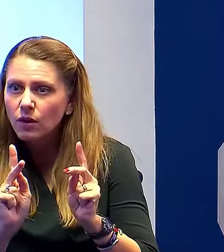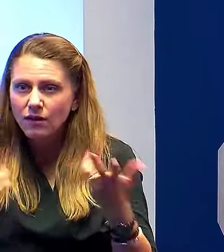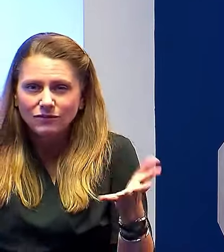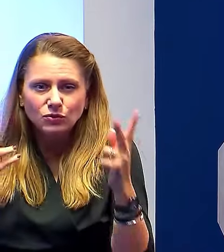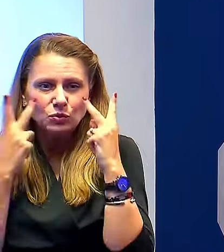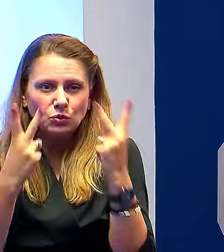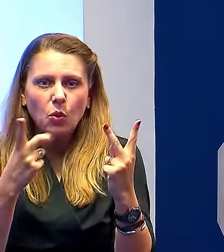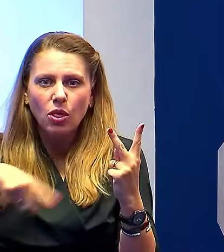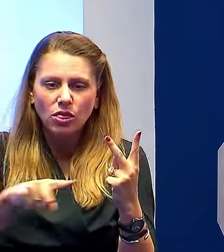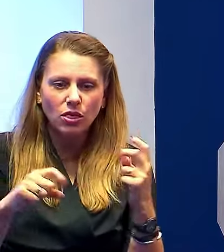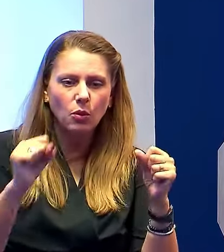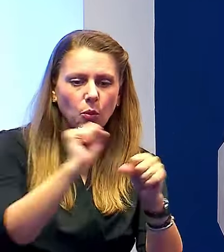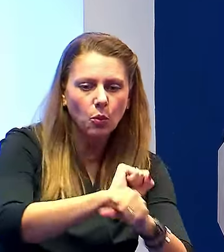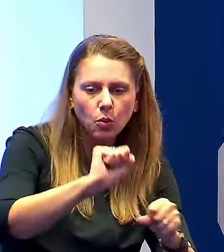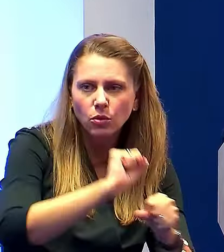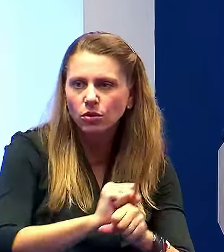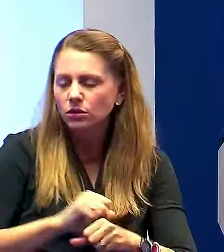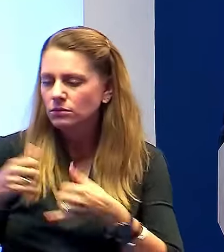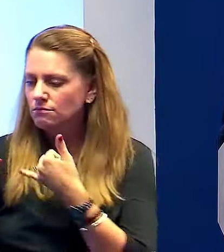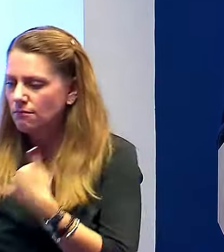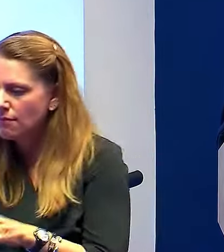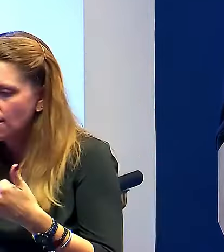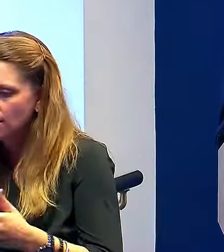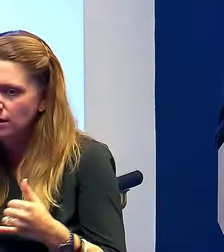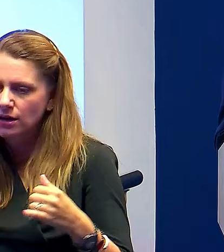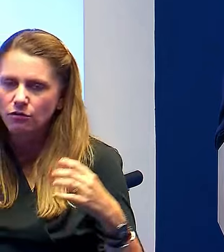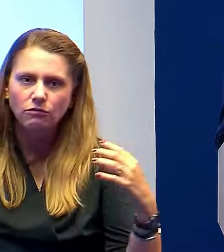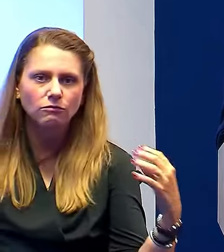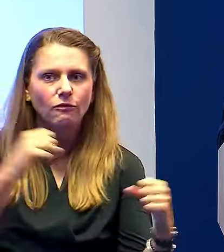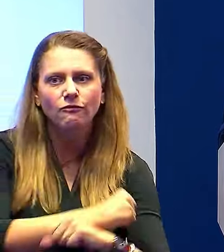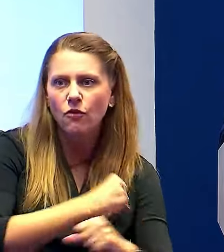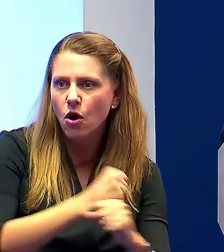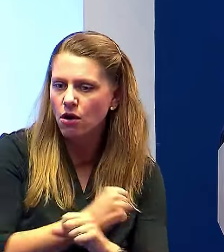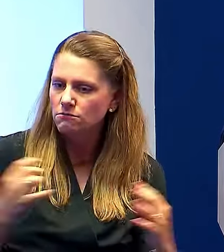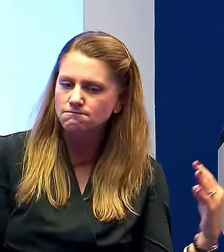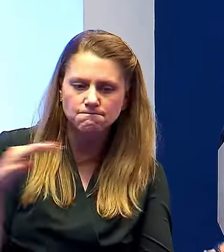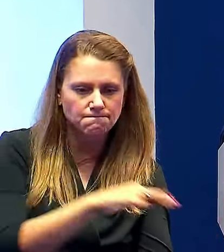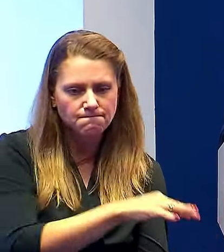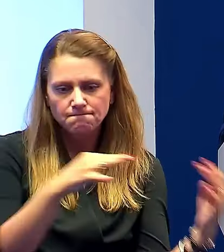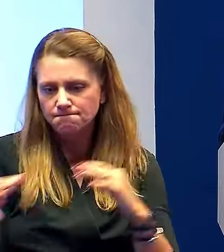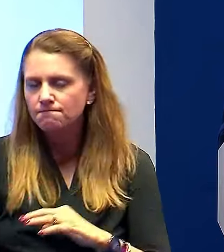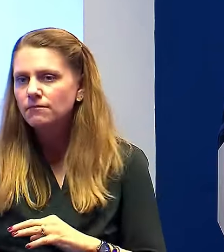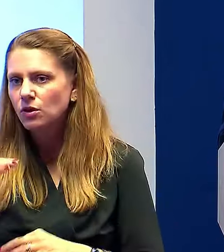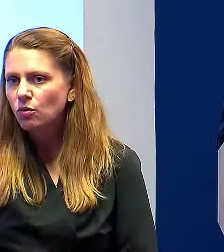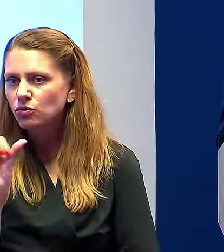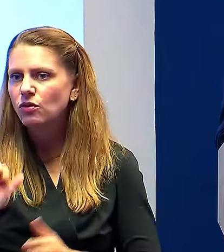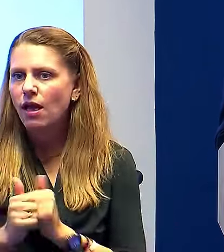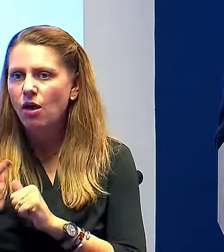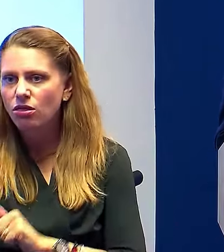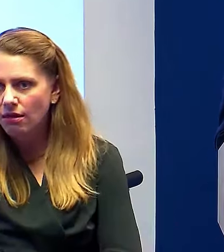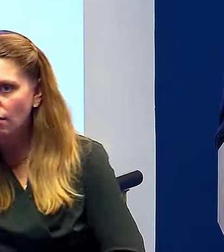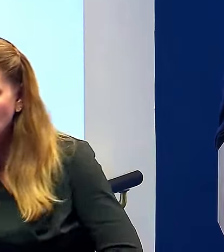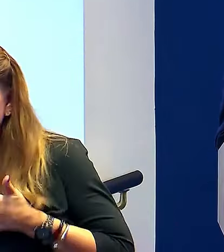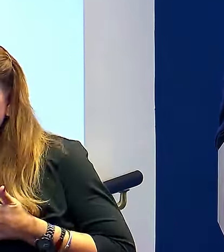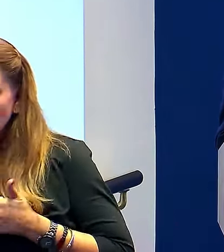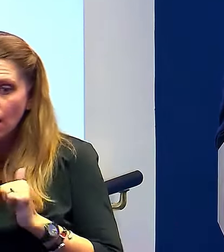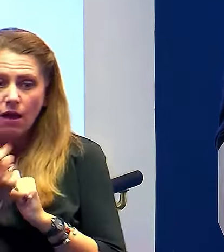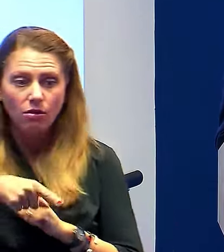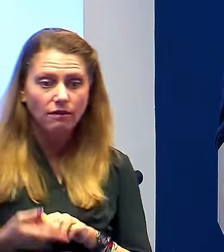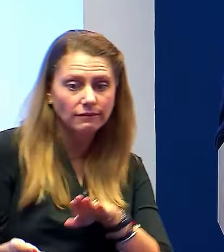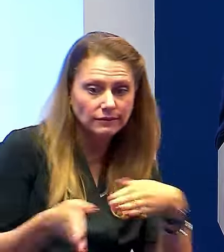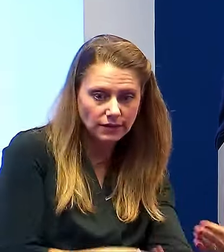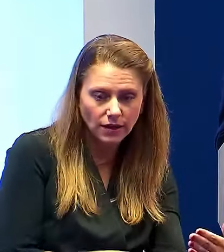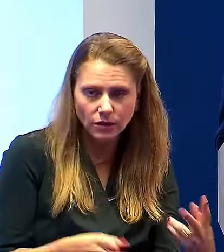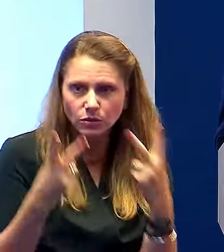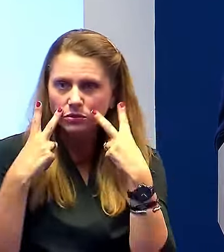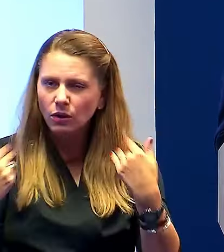fought, and lived. I saw some of them die. I saw more courage,